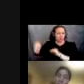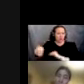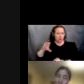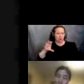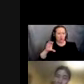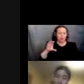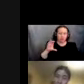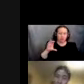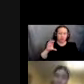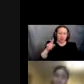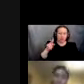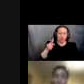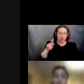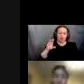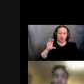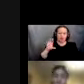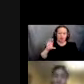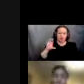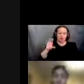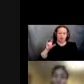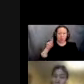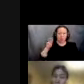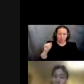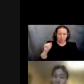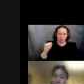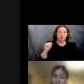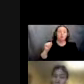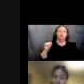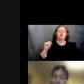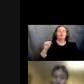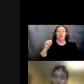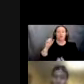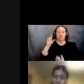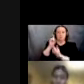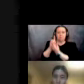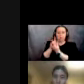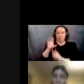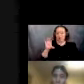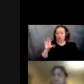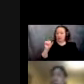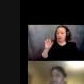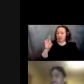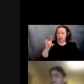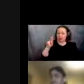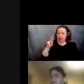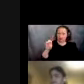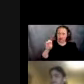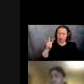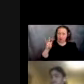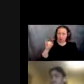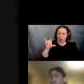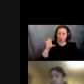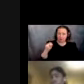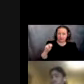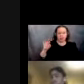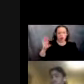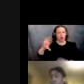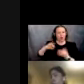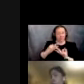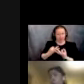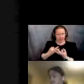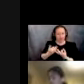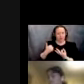met a woman named Caroline Wilson, whose family was a blacksmith, owned a blacksmith